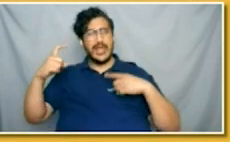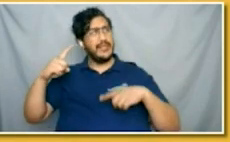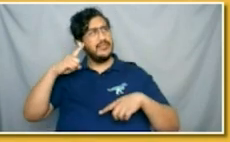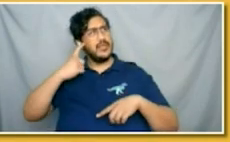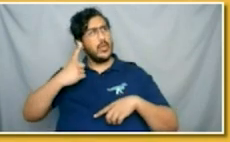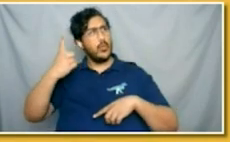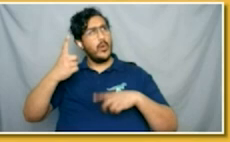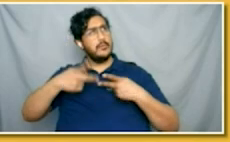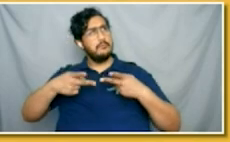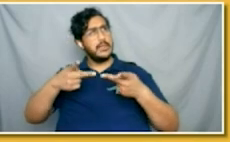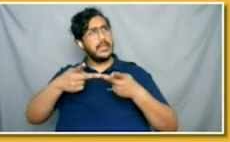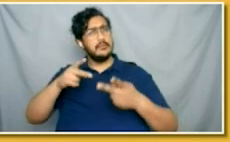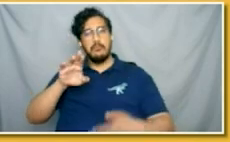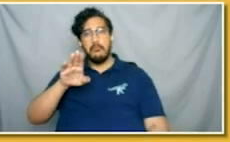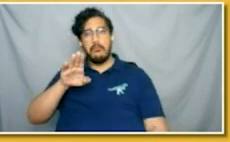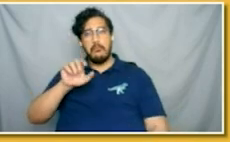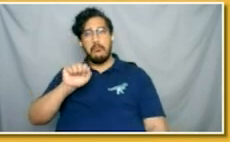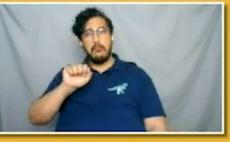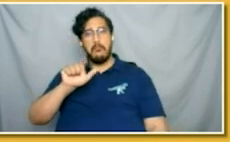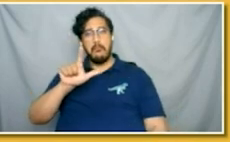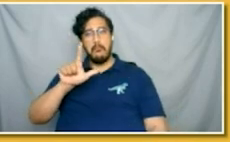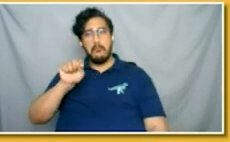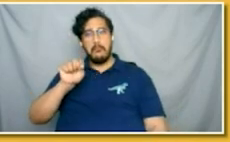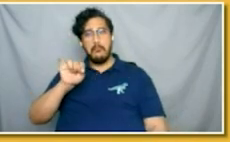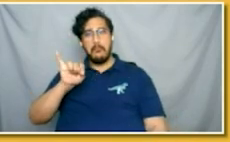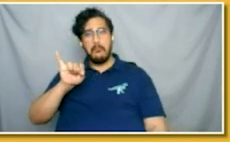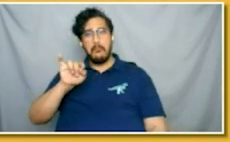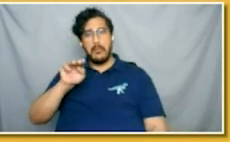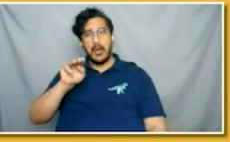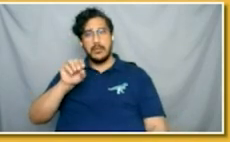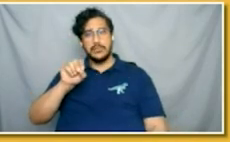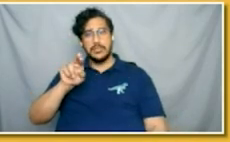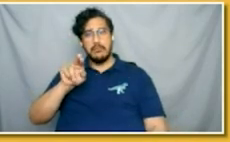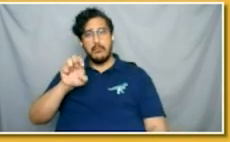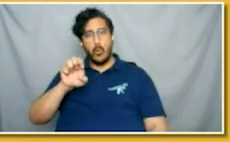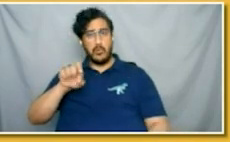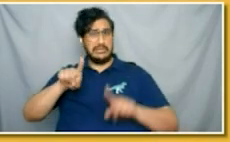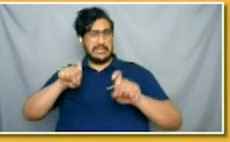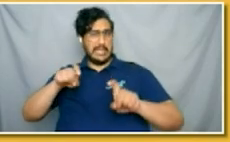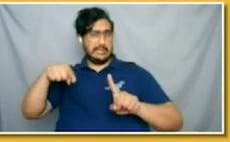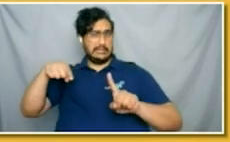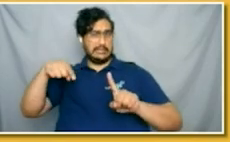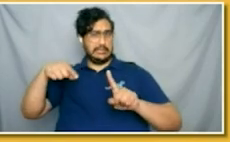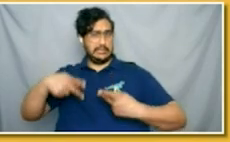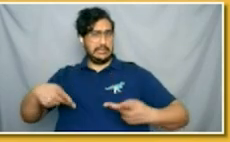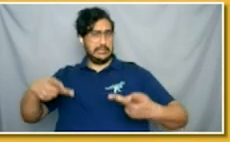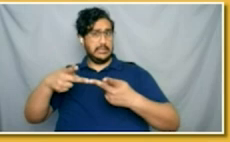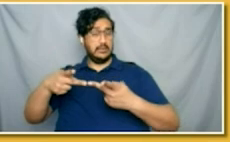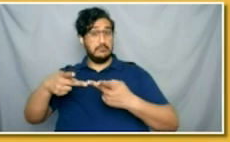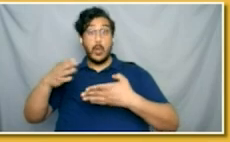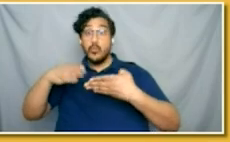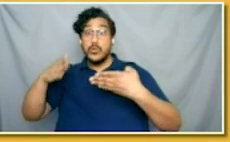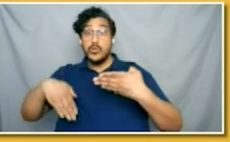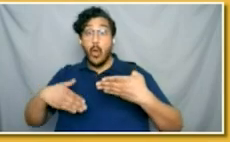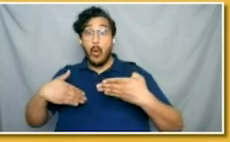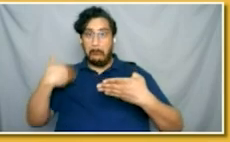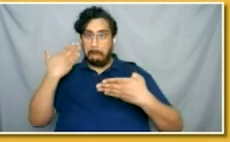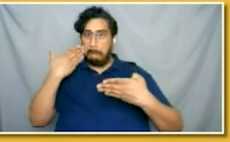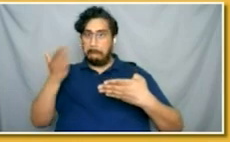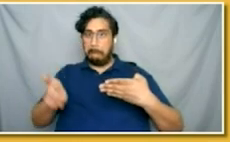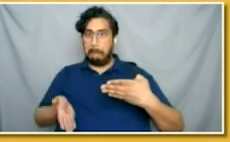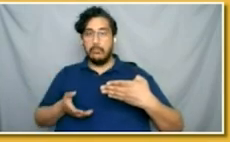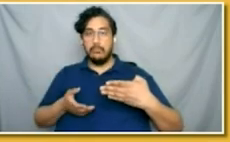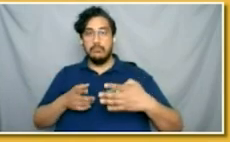of those test sites, but I don't know how it came out over there. And I agree with this, more opportunity, more jobs,